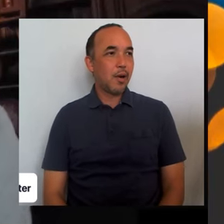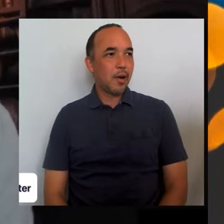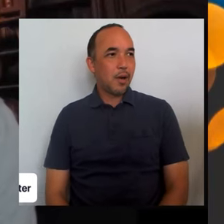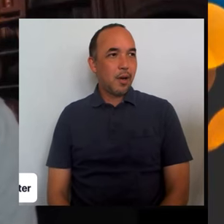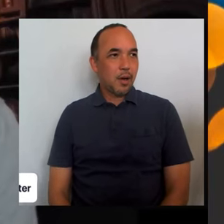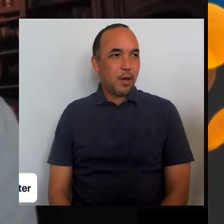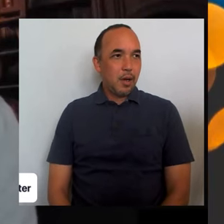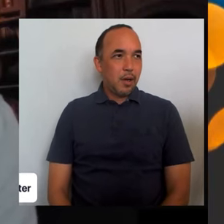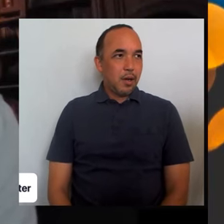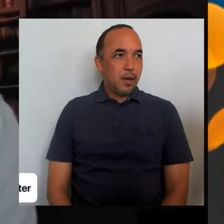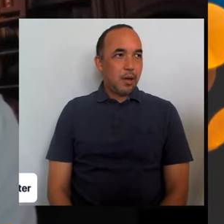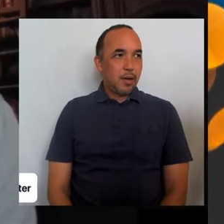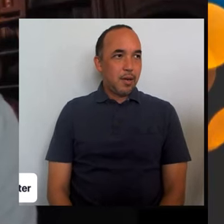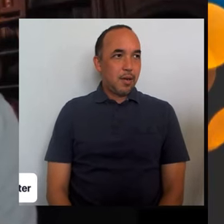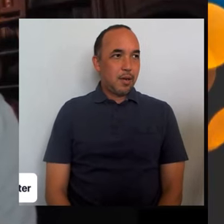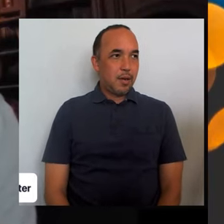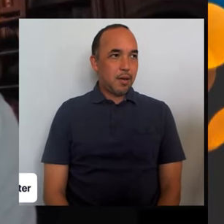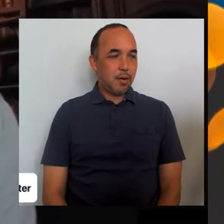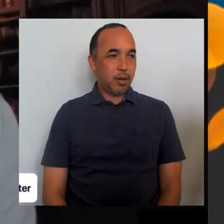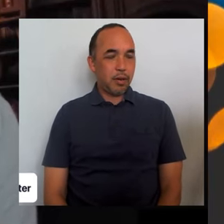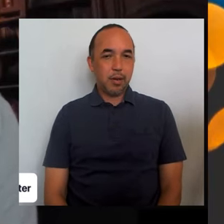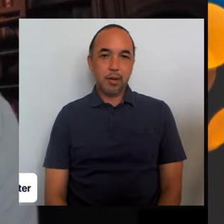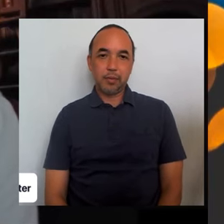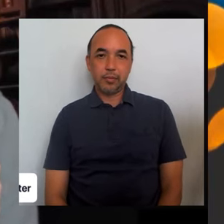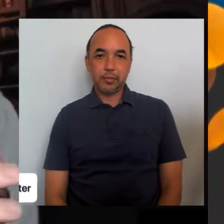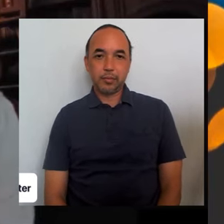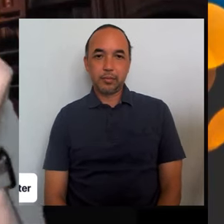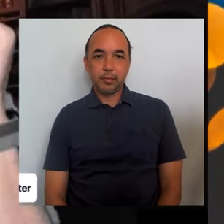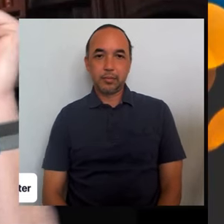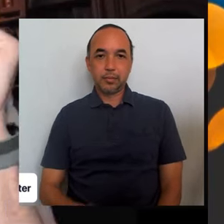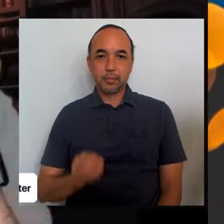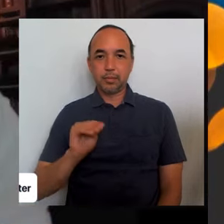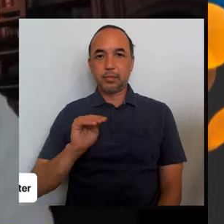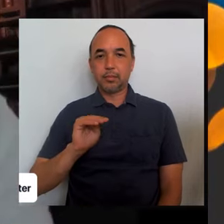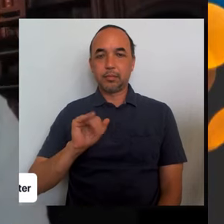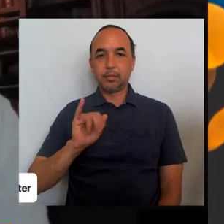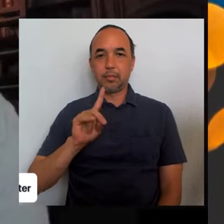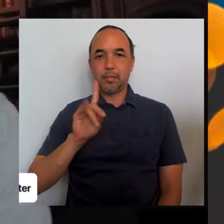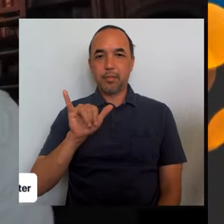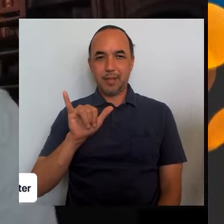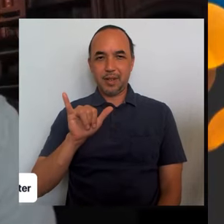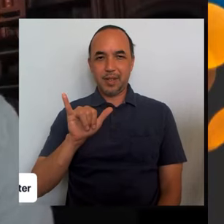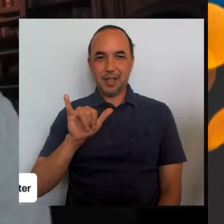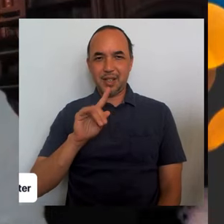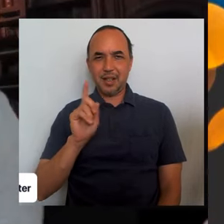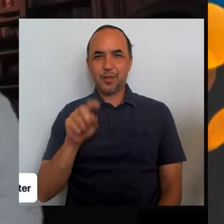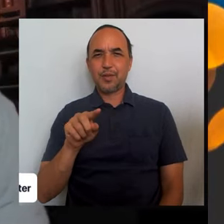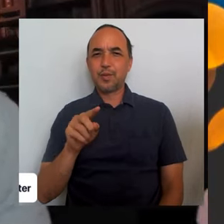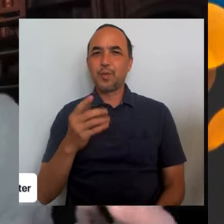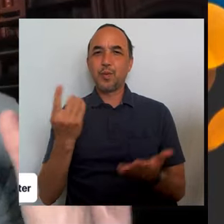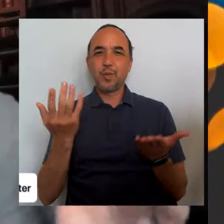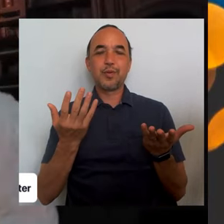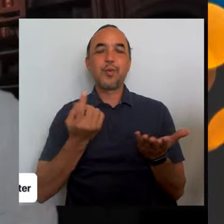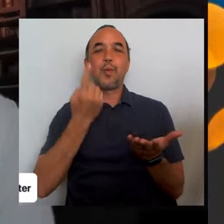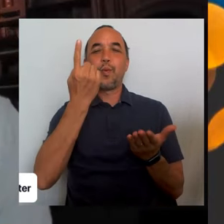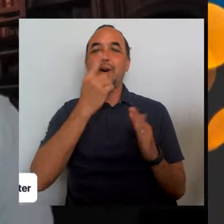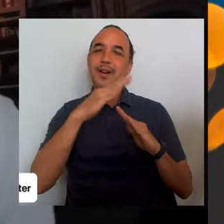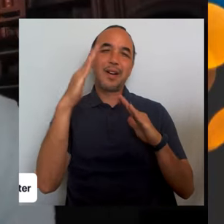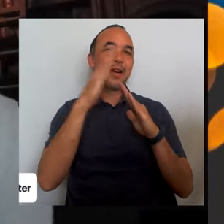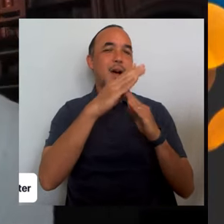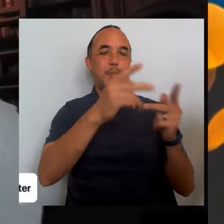on the surprise. Mindy asks, what is one top location you think all investigators or investigators-to-be should go